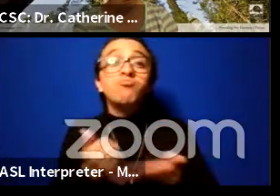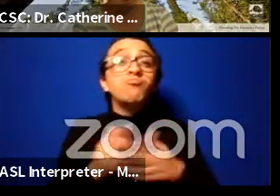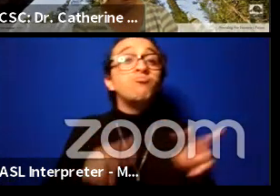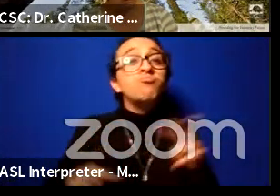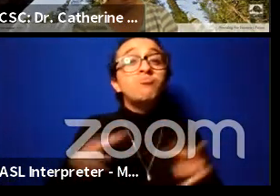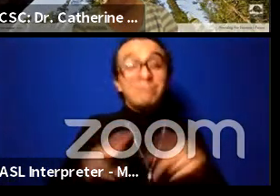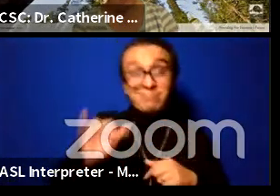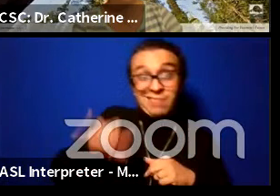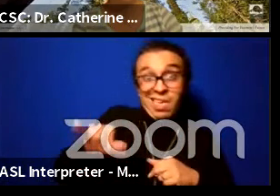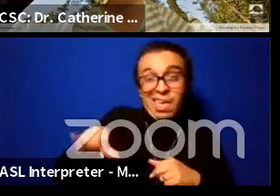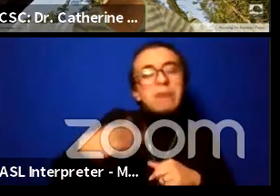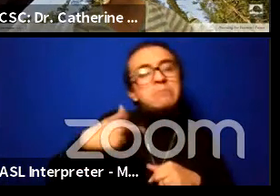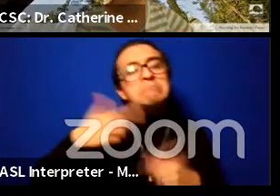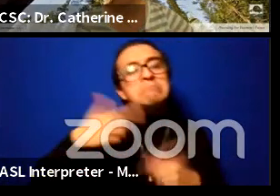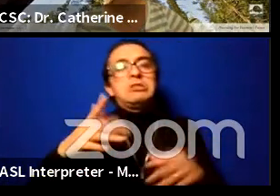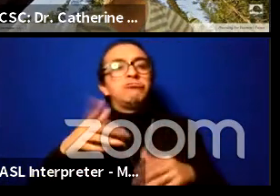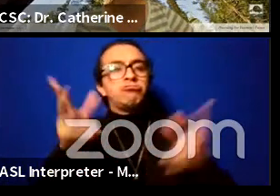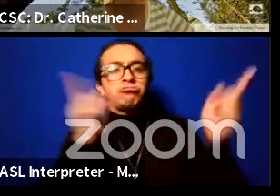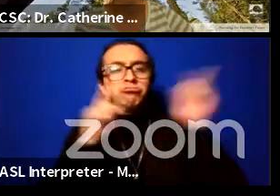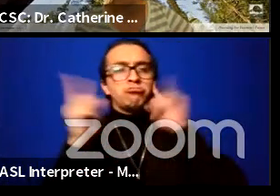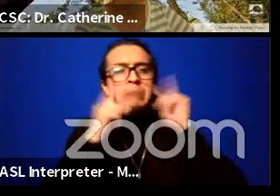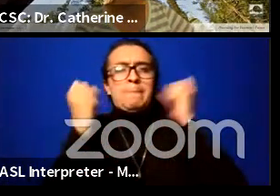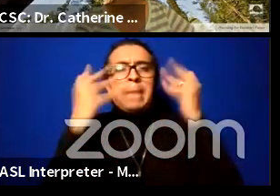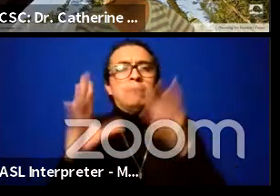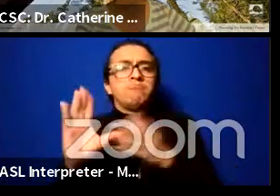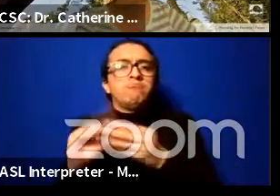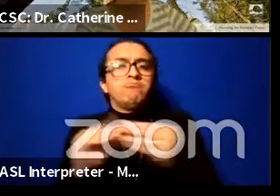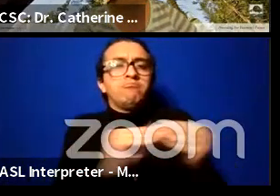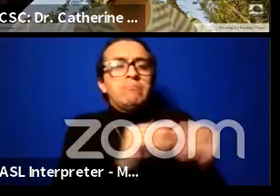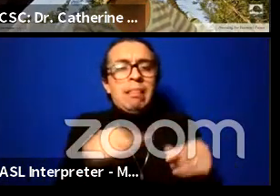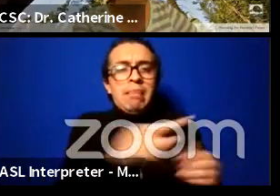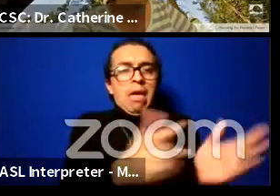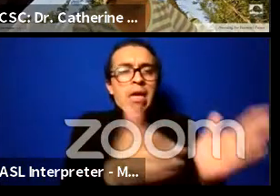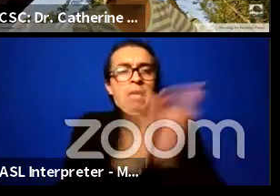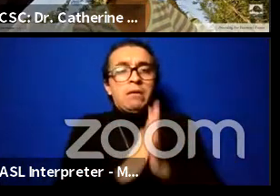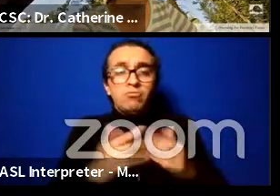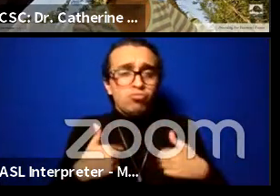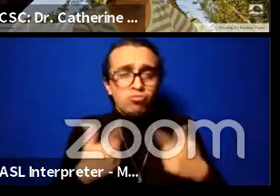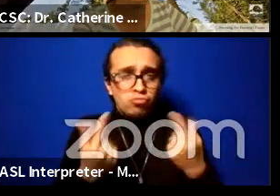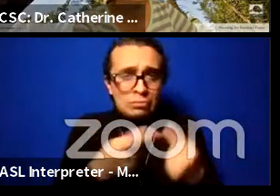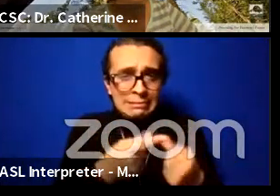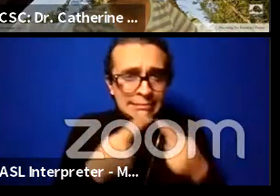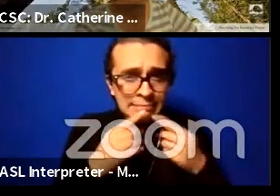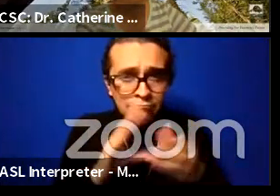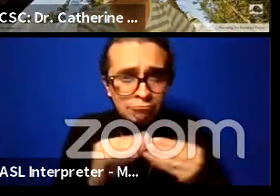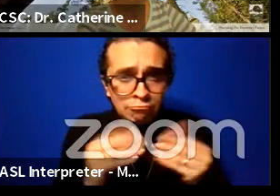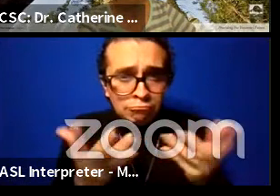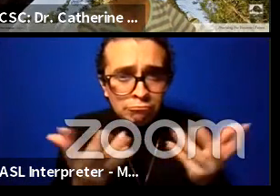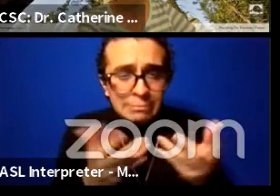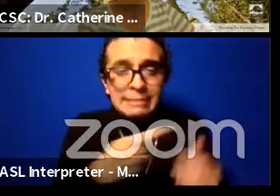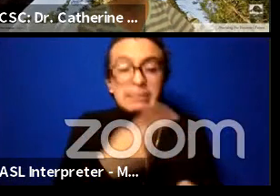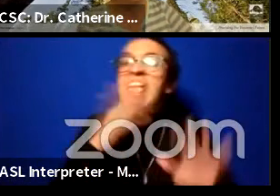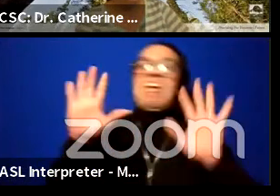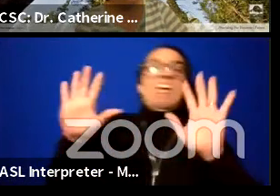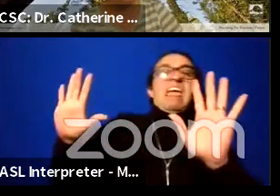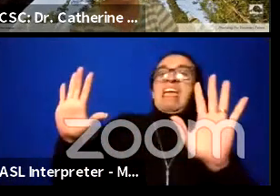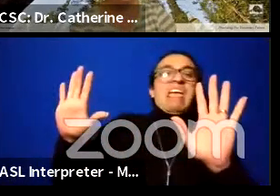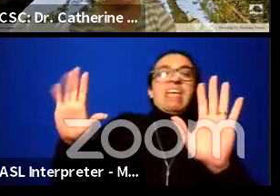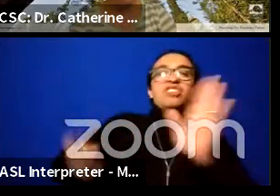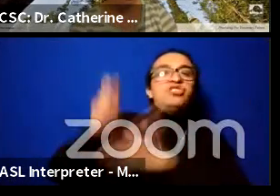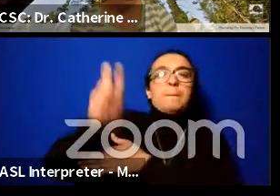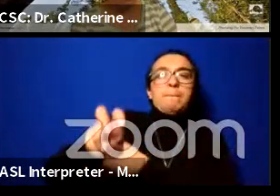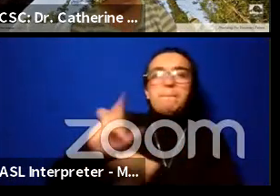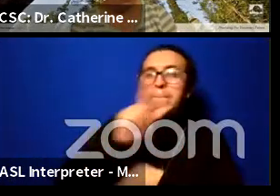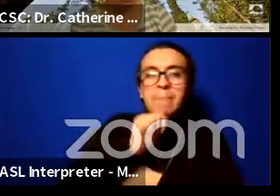and I think it's this awesome opportunity where let's see how this works as sort of community facilitated groups. And so to Taylor's